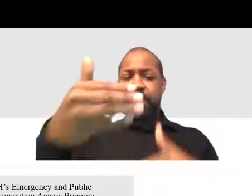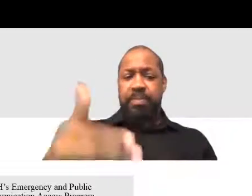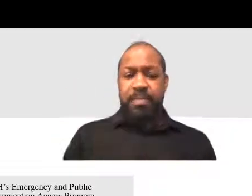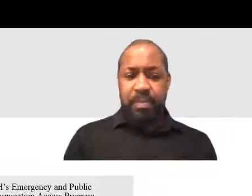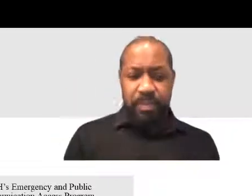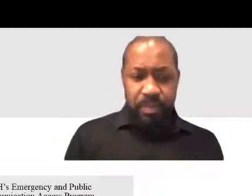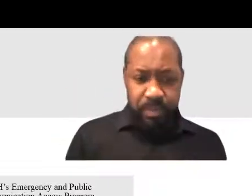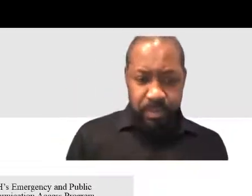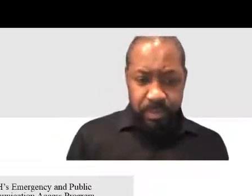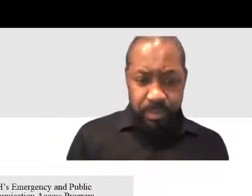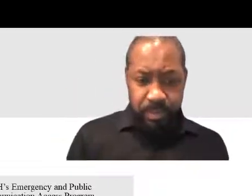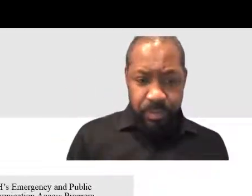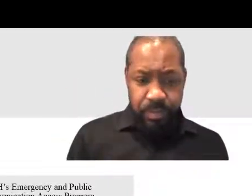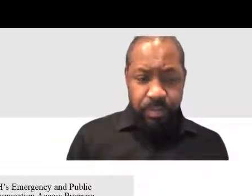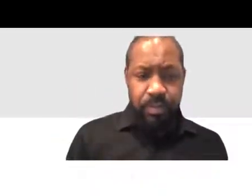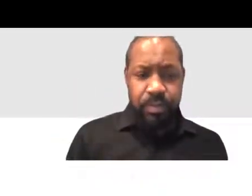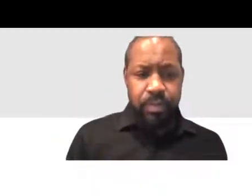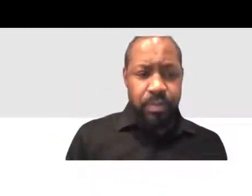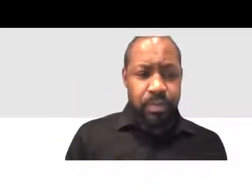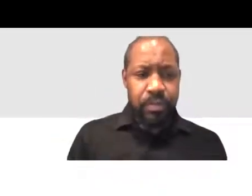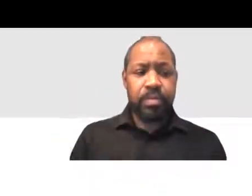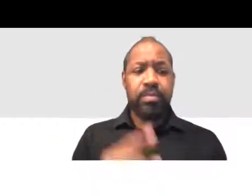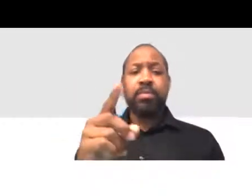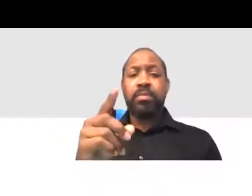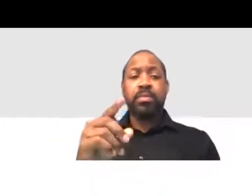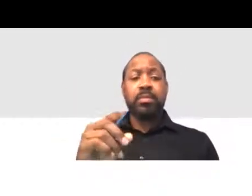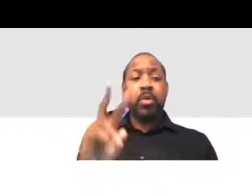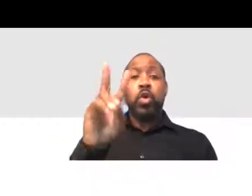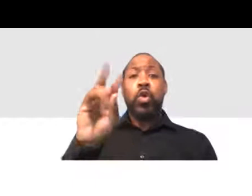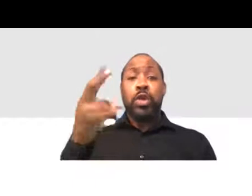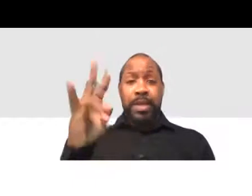interpreter. The next slide, please.